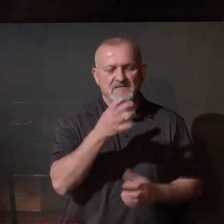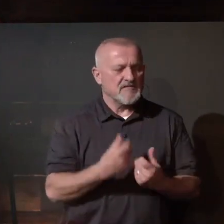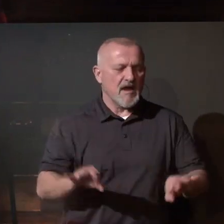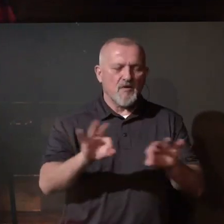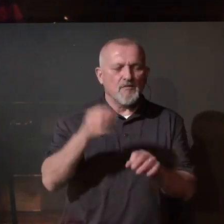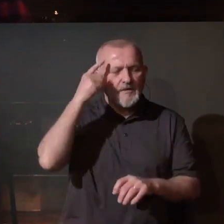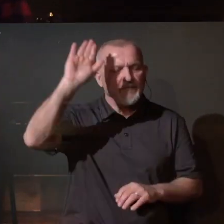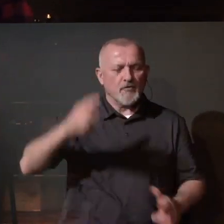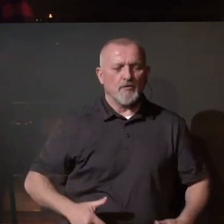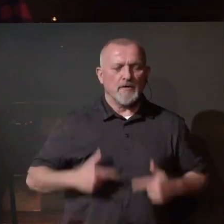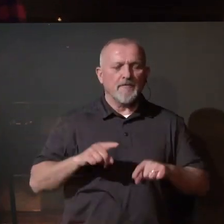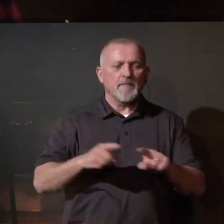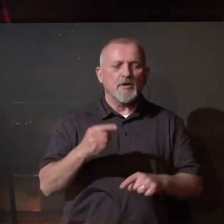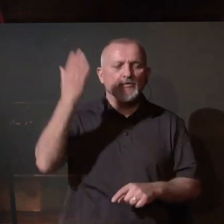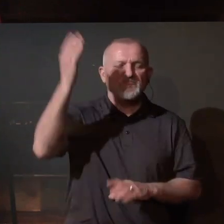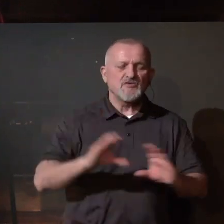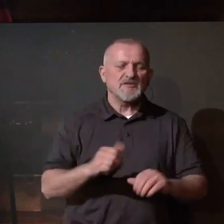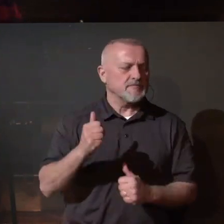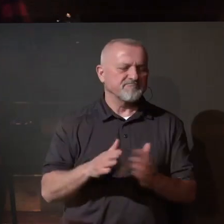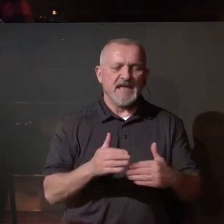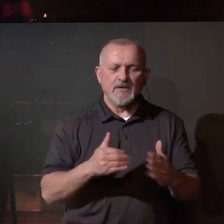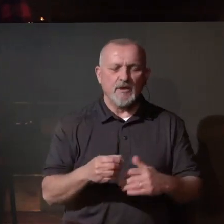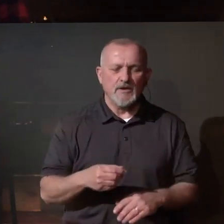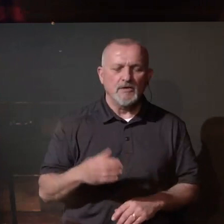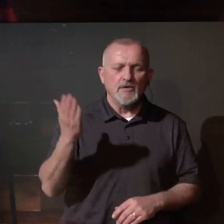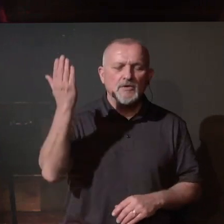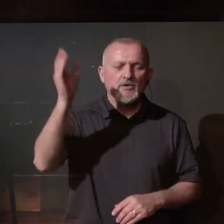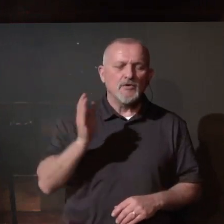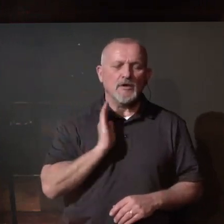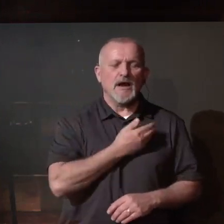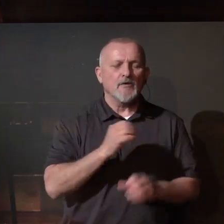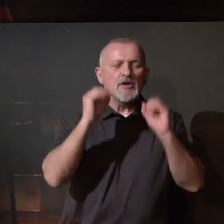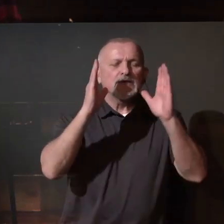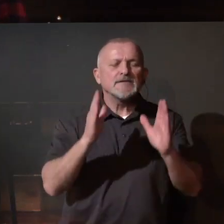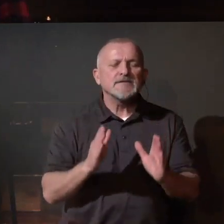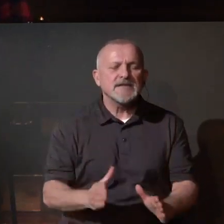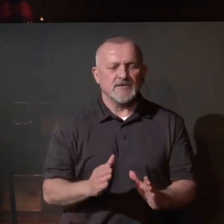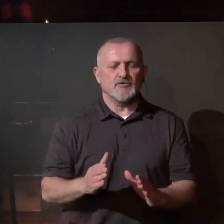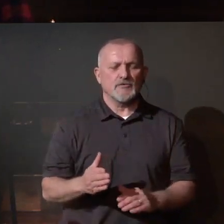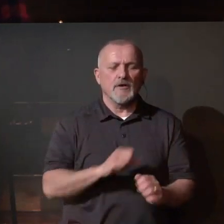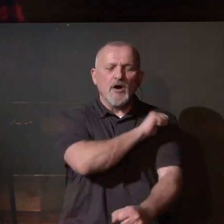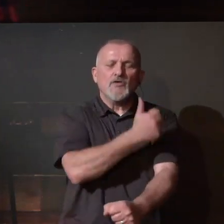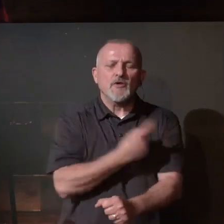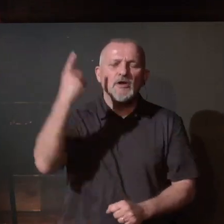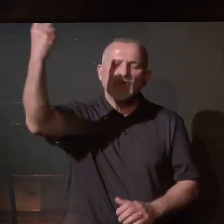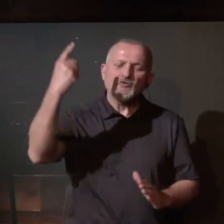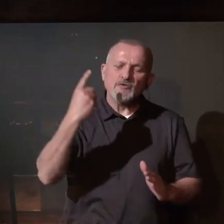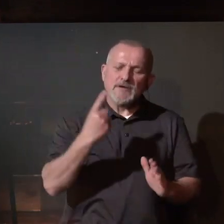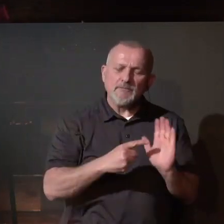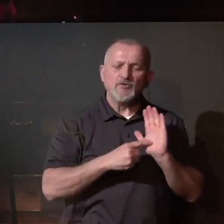Jesus. You're our teacher and our Lord. You come to show us. You've come to pour into us. You've come to show us our